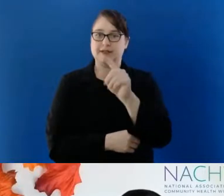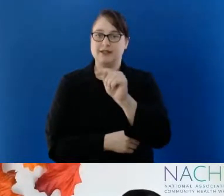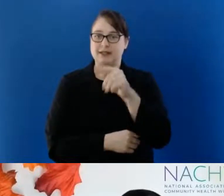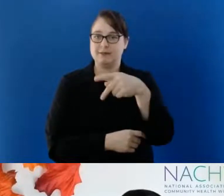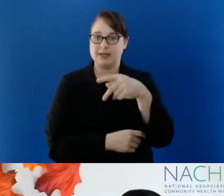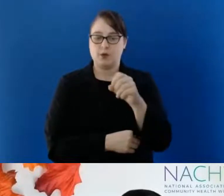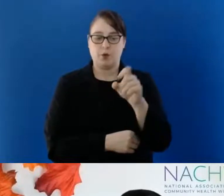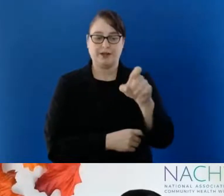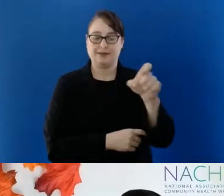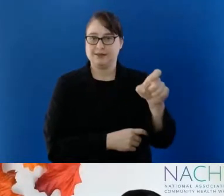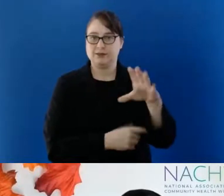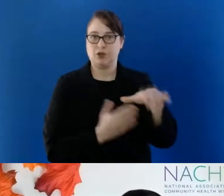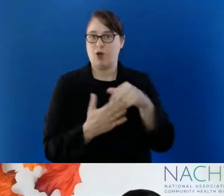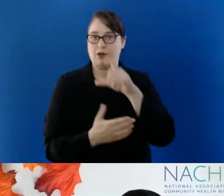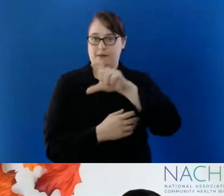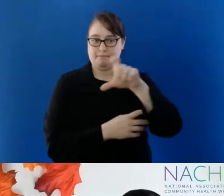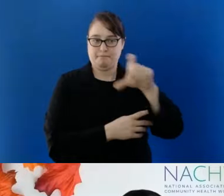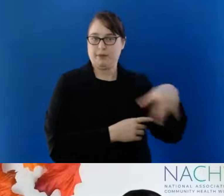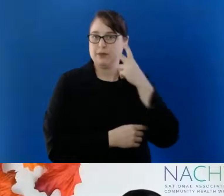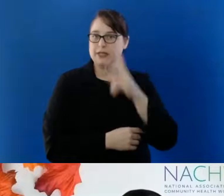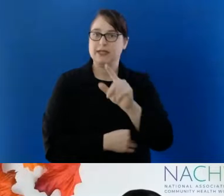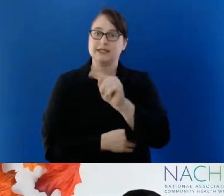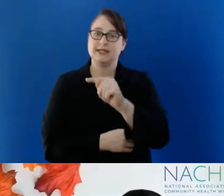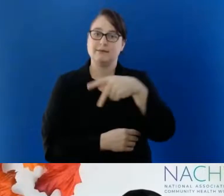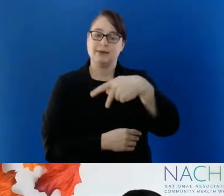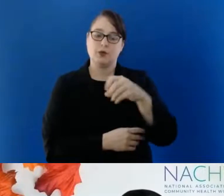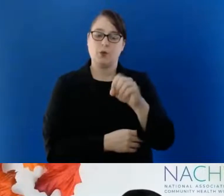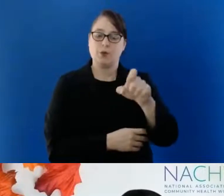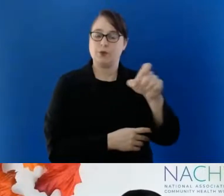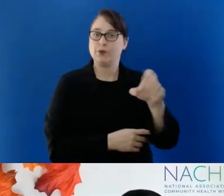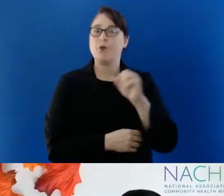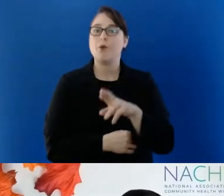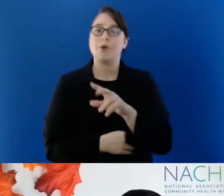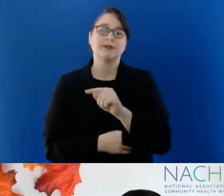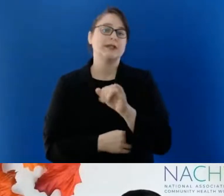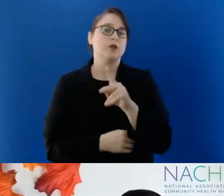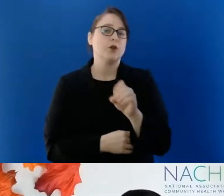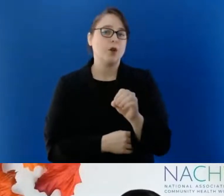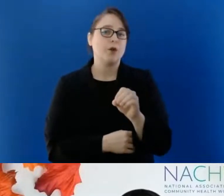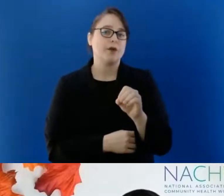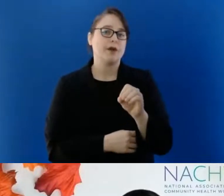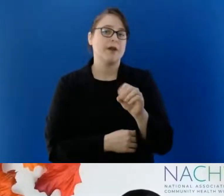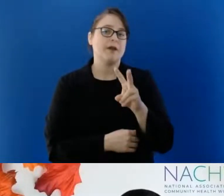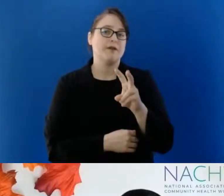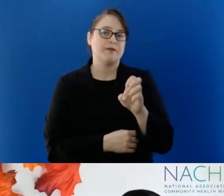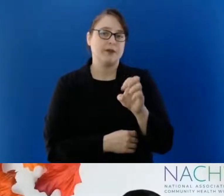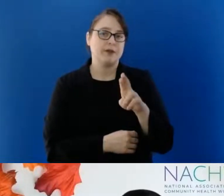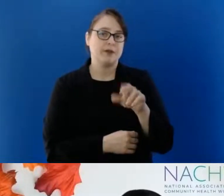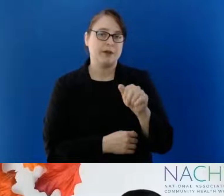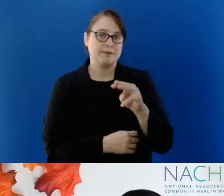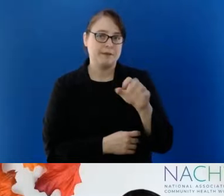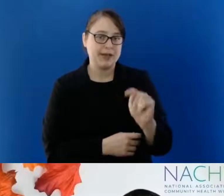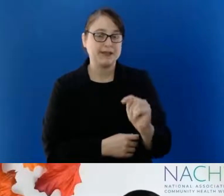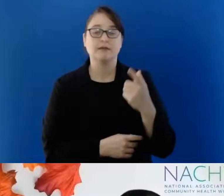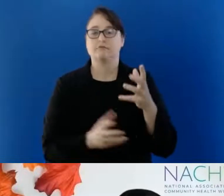TPOXX, all in capital letters. So you may hear about TPOXX or you may hear about tecovirimat. We've had a lot of experience with this in the DC Health and Wellness